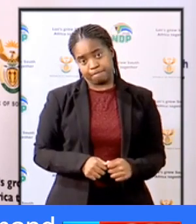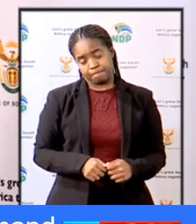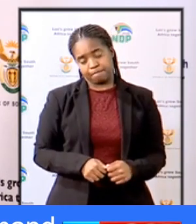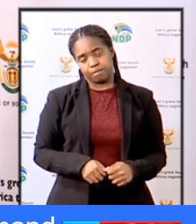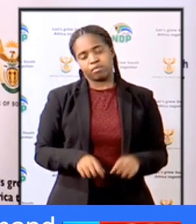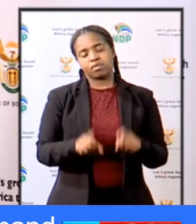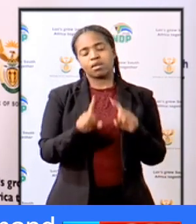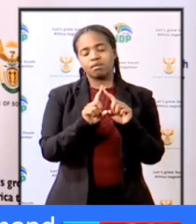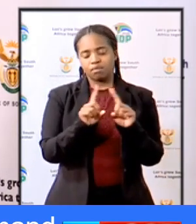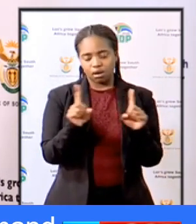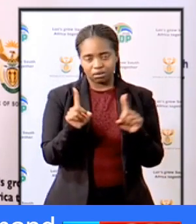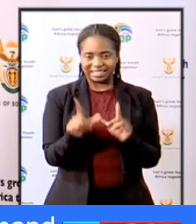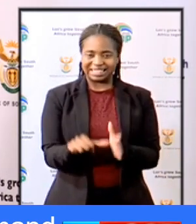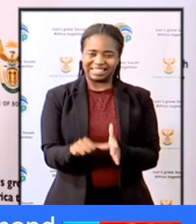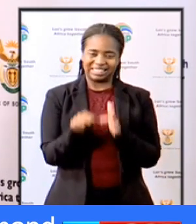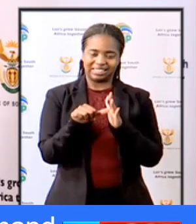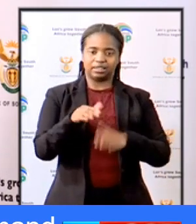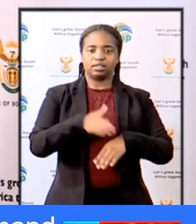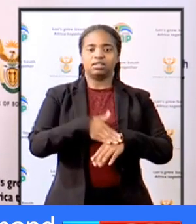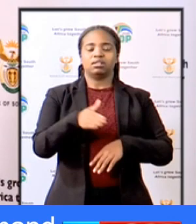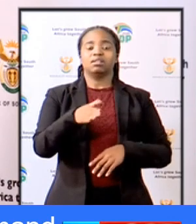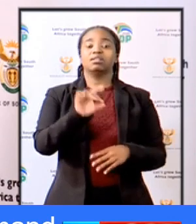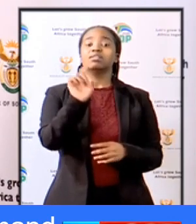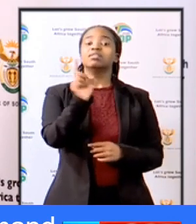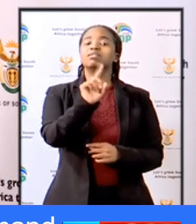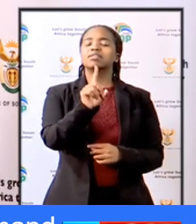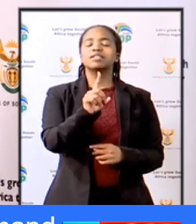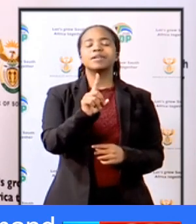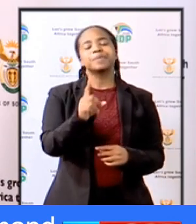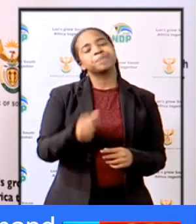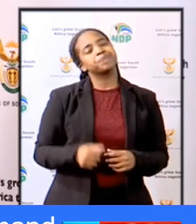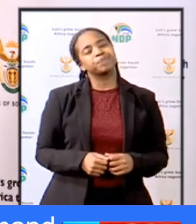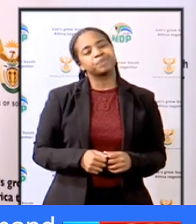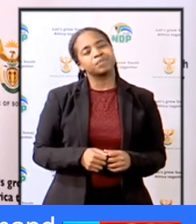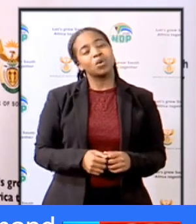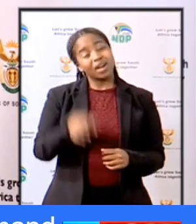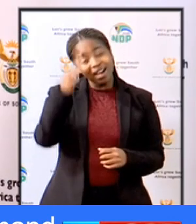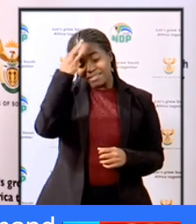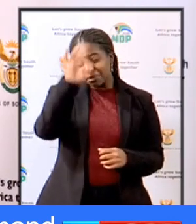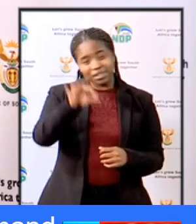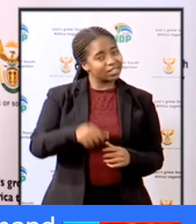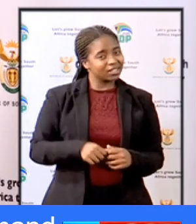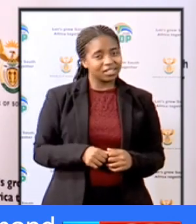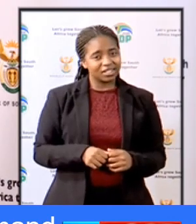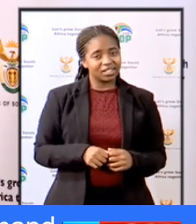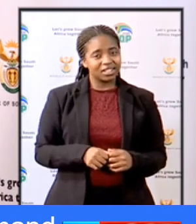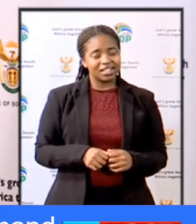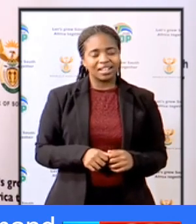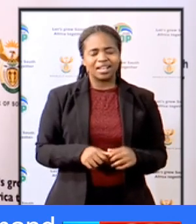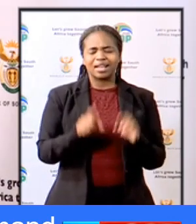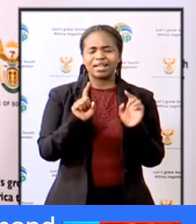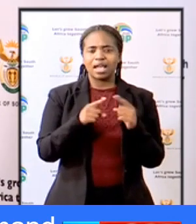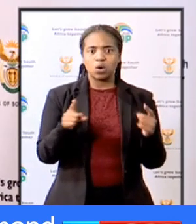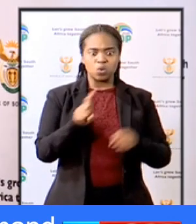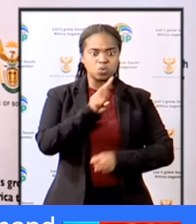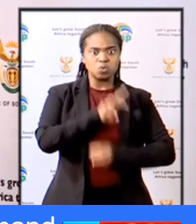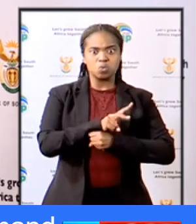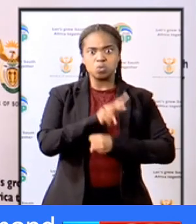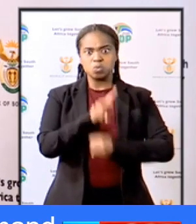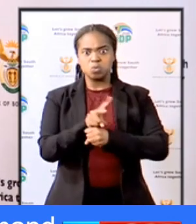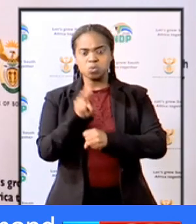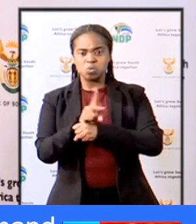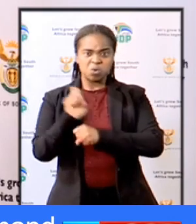But more important is that, you know, government will not be able to police